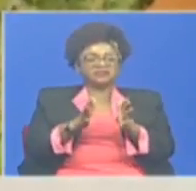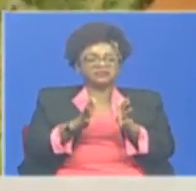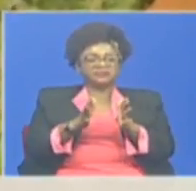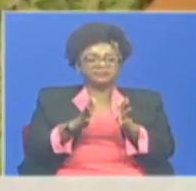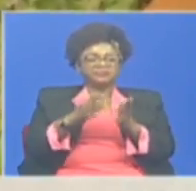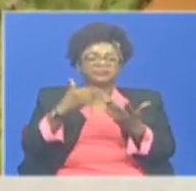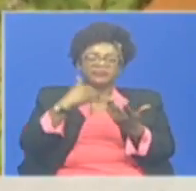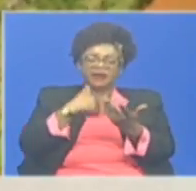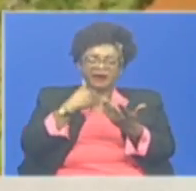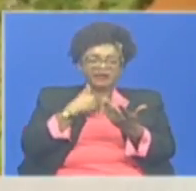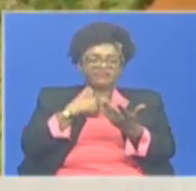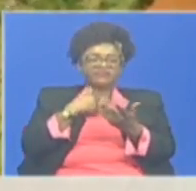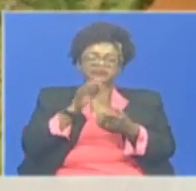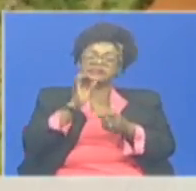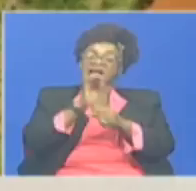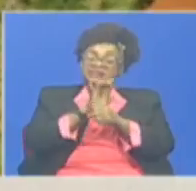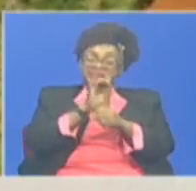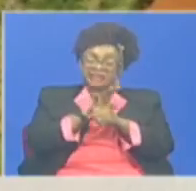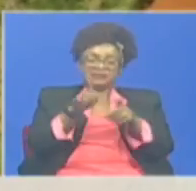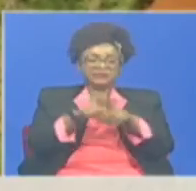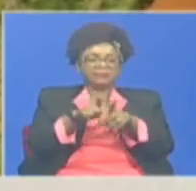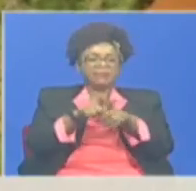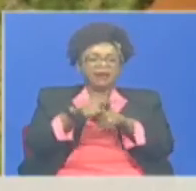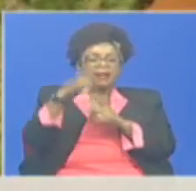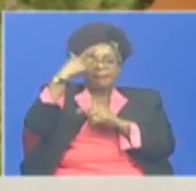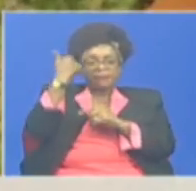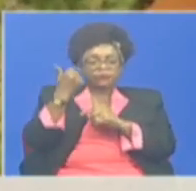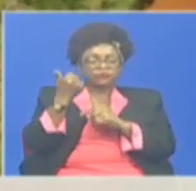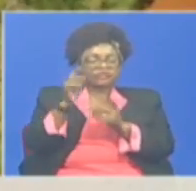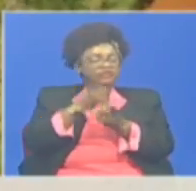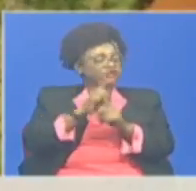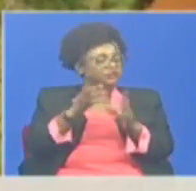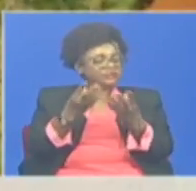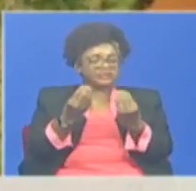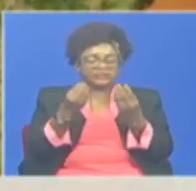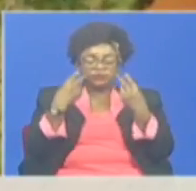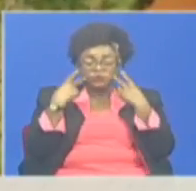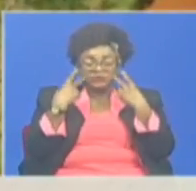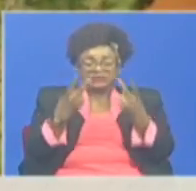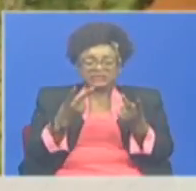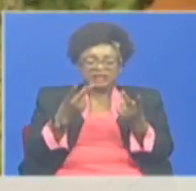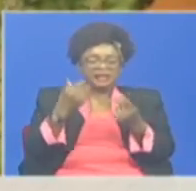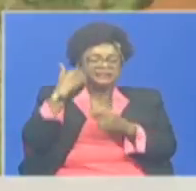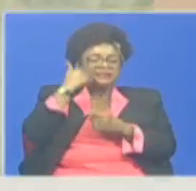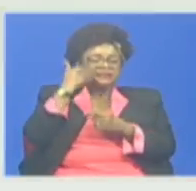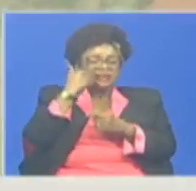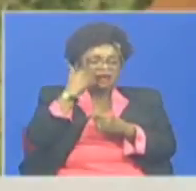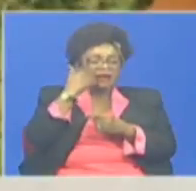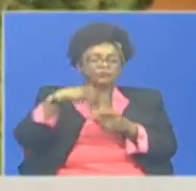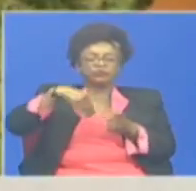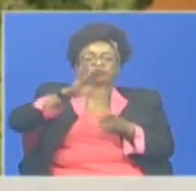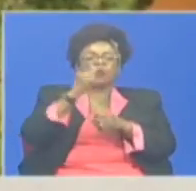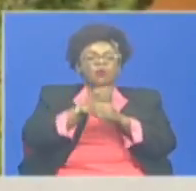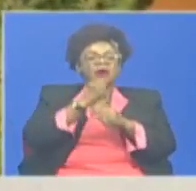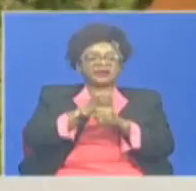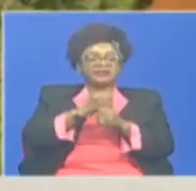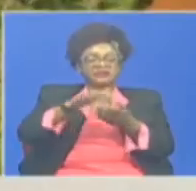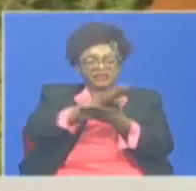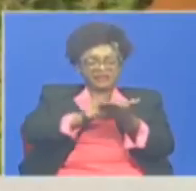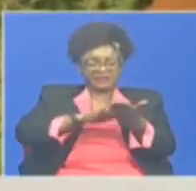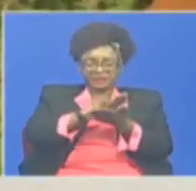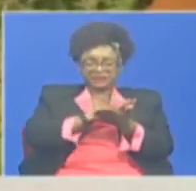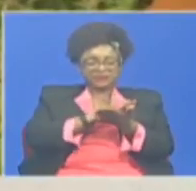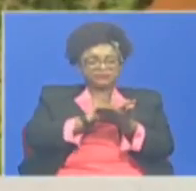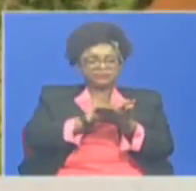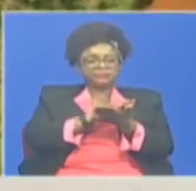wanapata ile counseling pia. Sababu si jambo rahisi kuona magonjwa haya ama kwenda kufanya kazi katika ile hali ya kukua katika